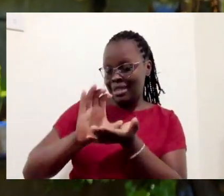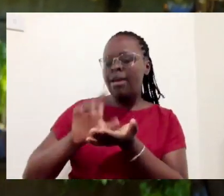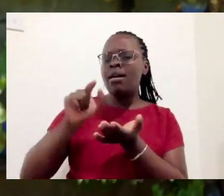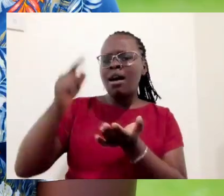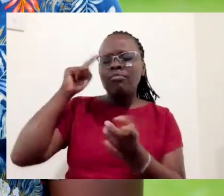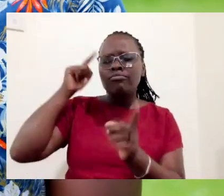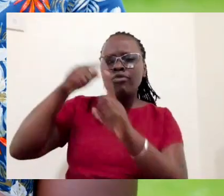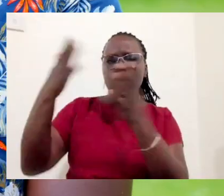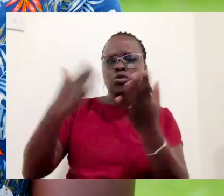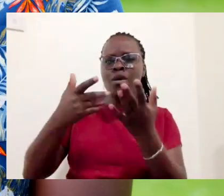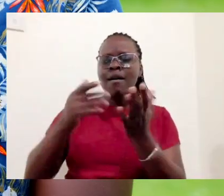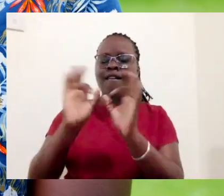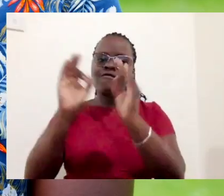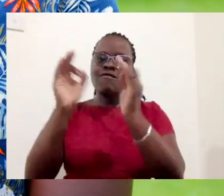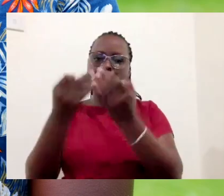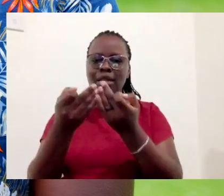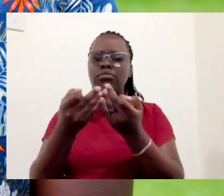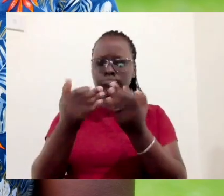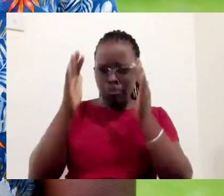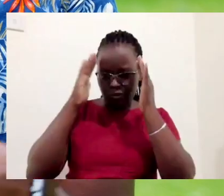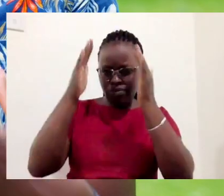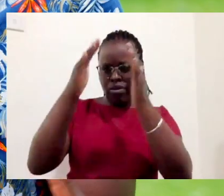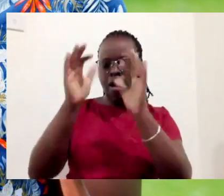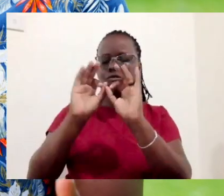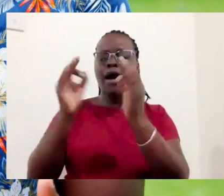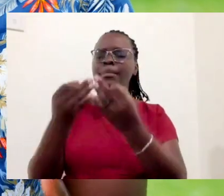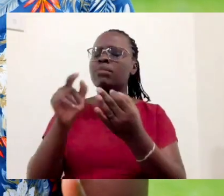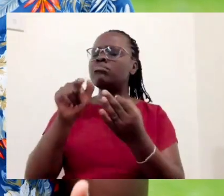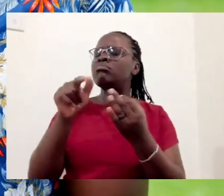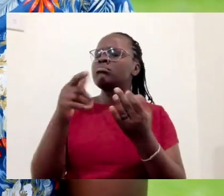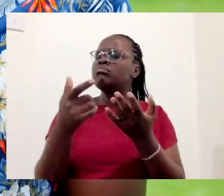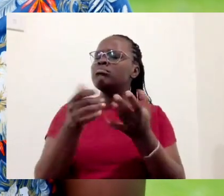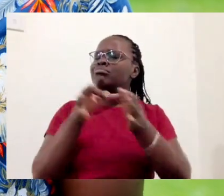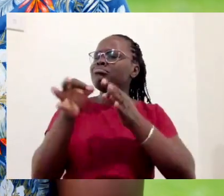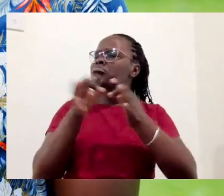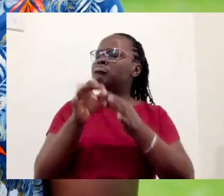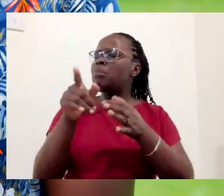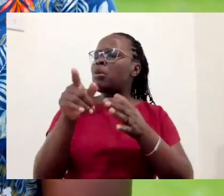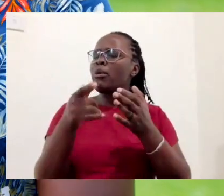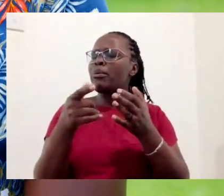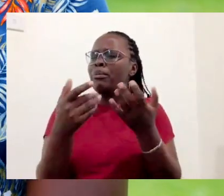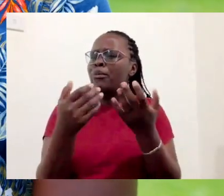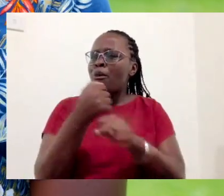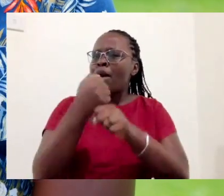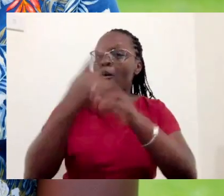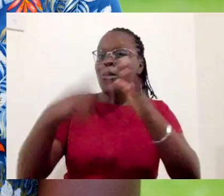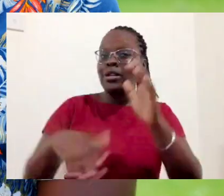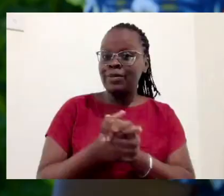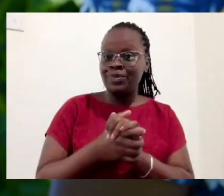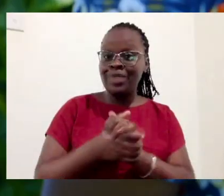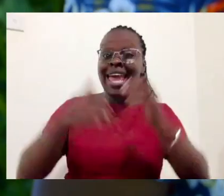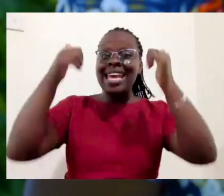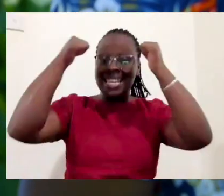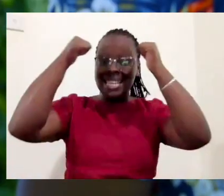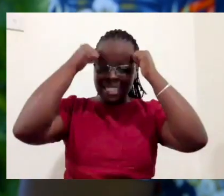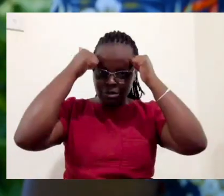Stawi. I've been watching you move around and I feel like you're very passionate about Elimu Familia Stawi. Tell us what it is about.